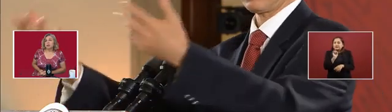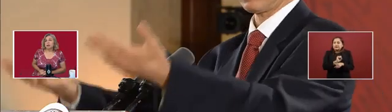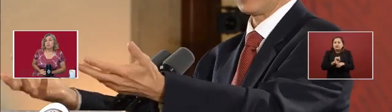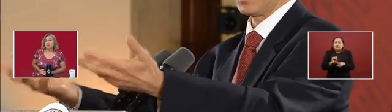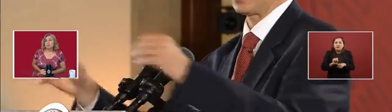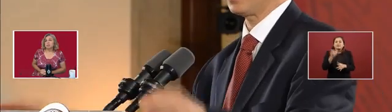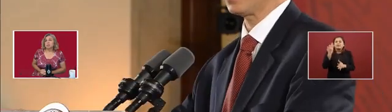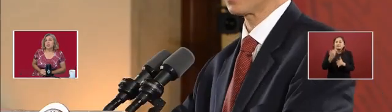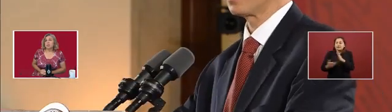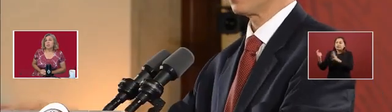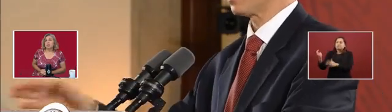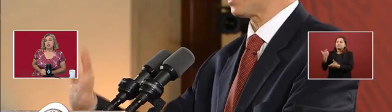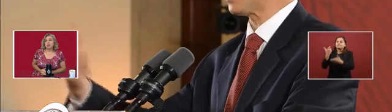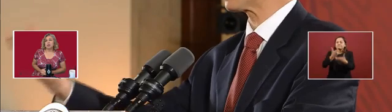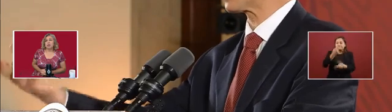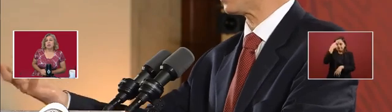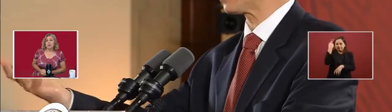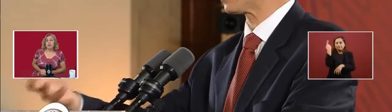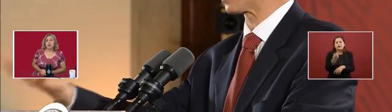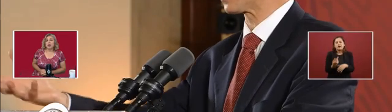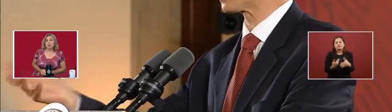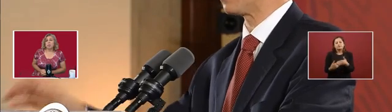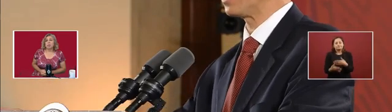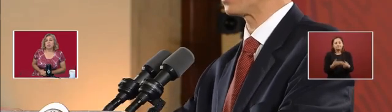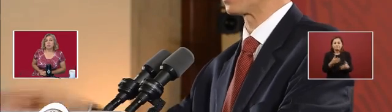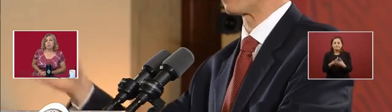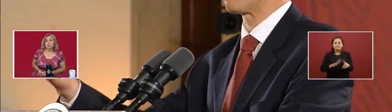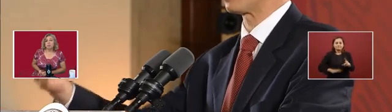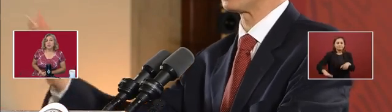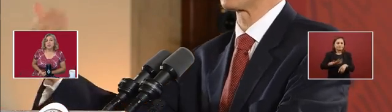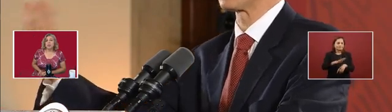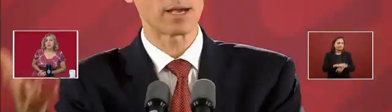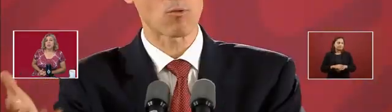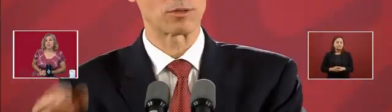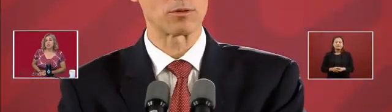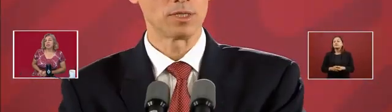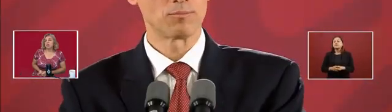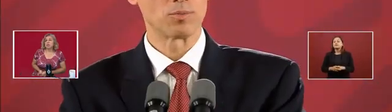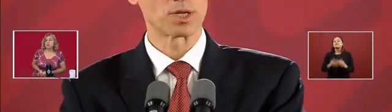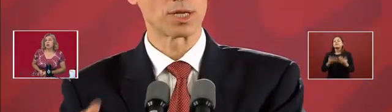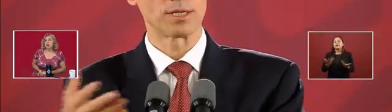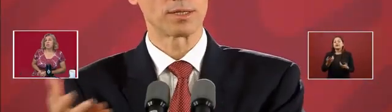professionalize the people that monitor and say which